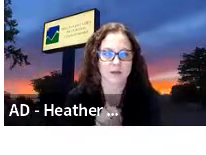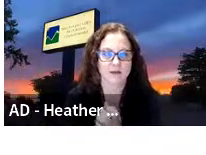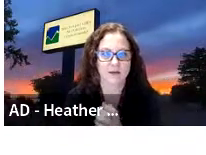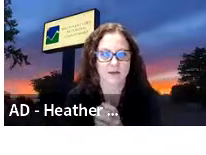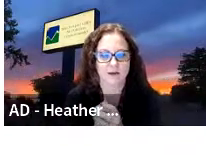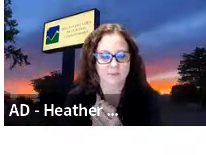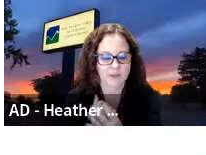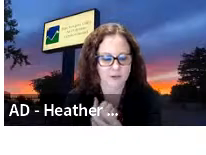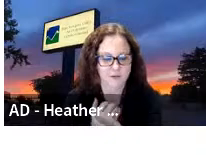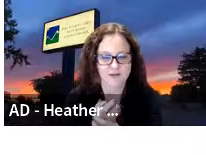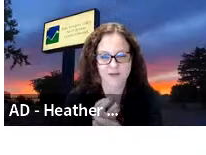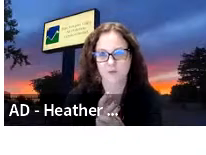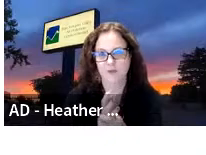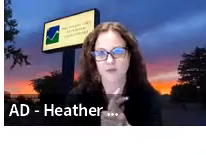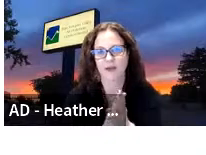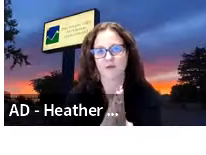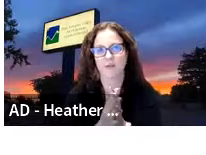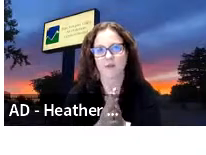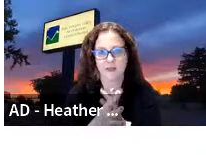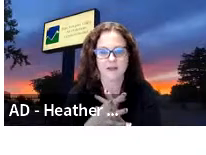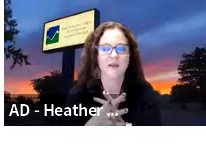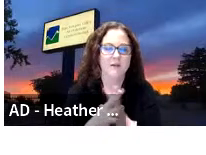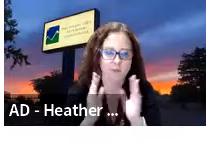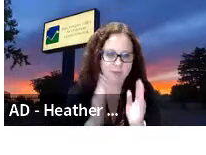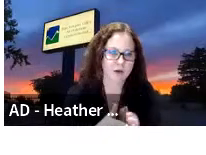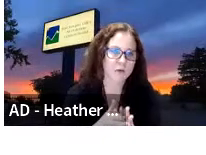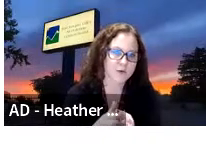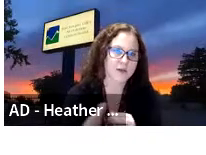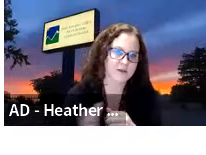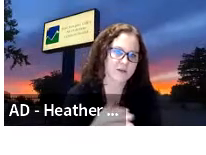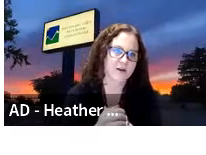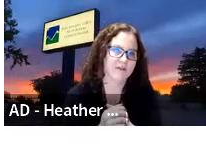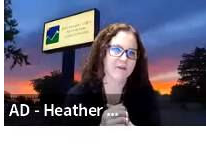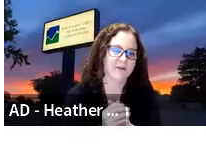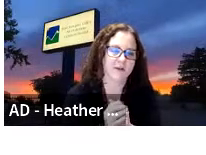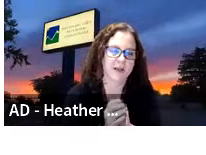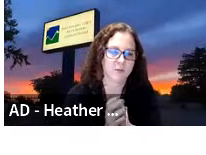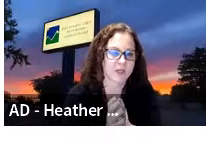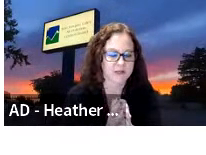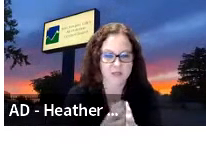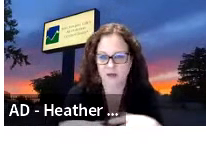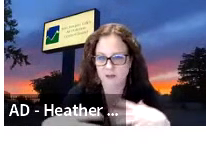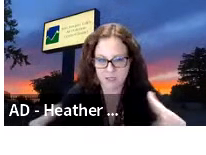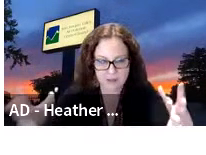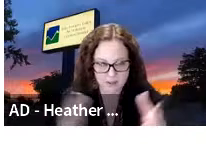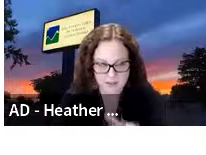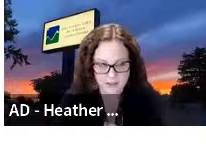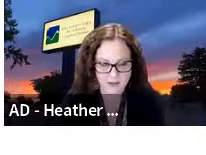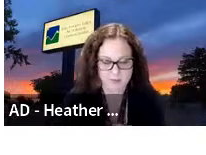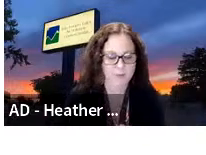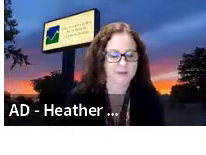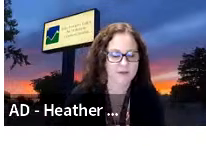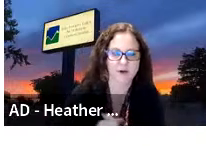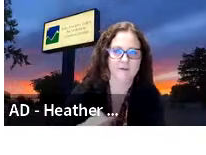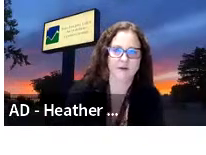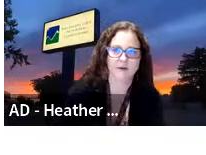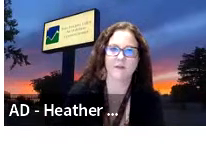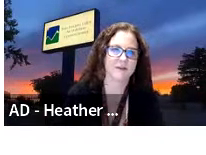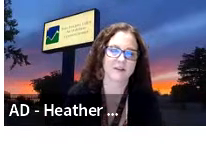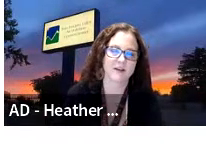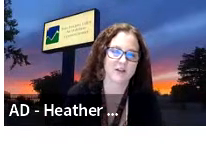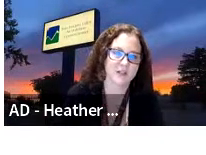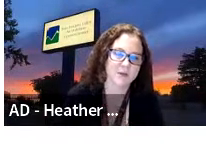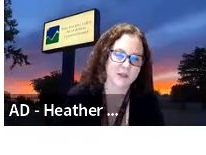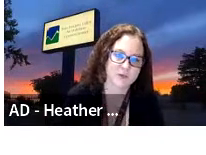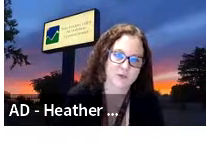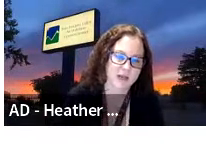work and exist within the boundary. But then from there, we'll do a concerted effort and we can talk and meet, and it'll come up as a part of all of